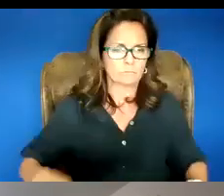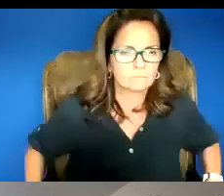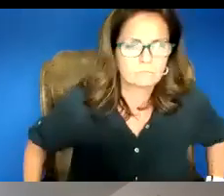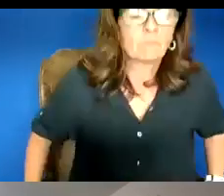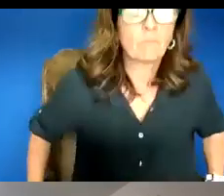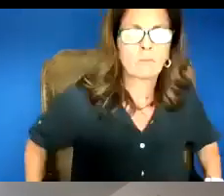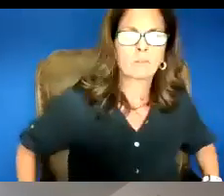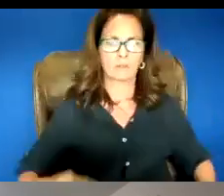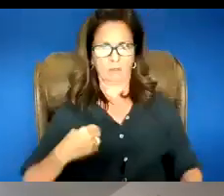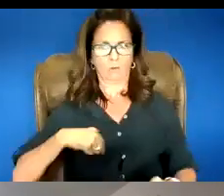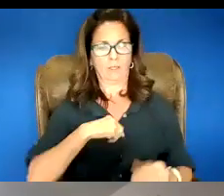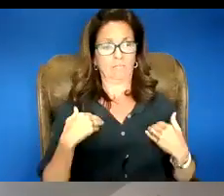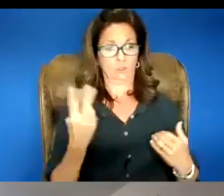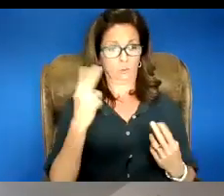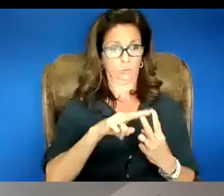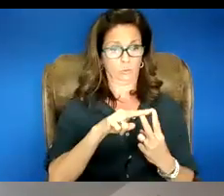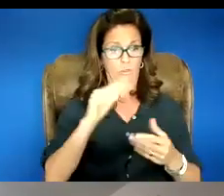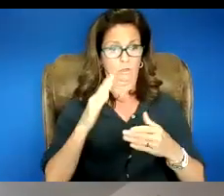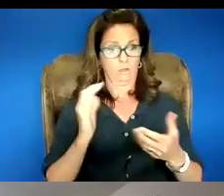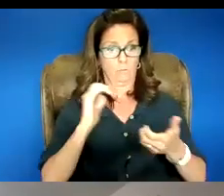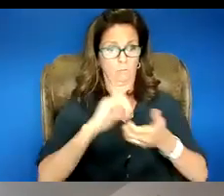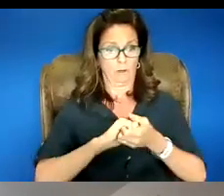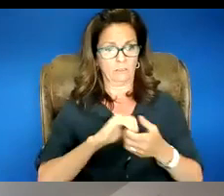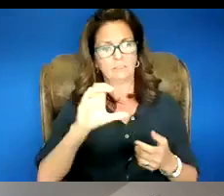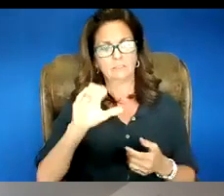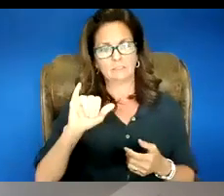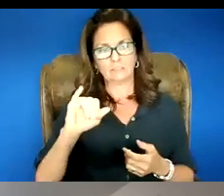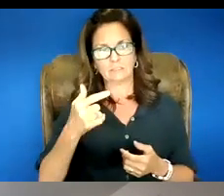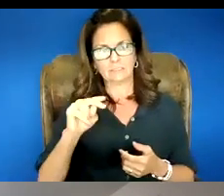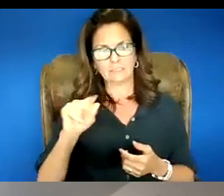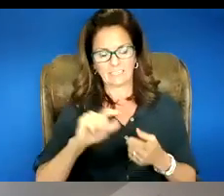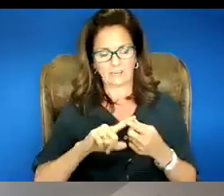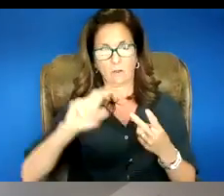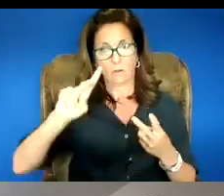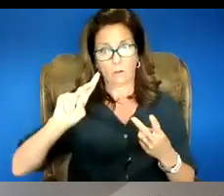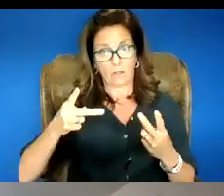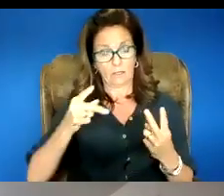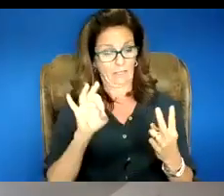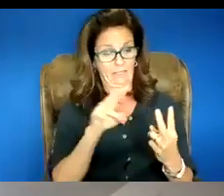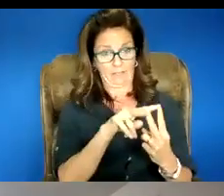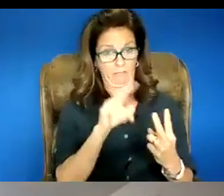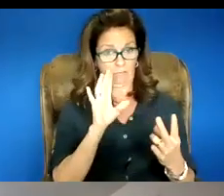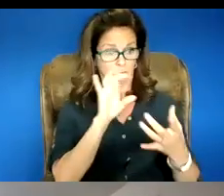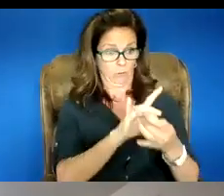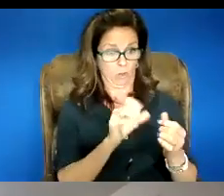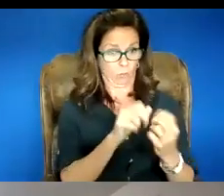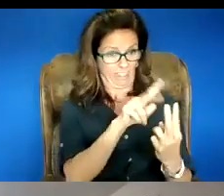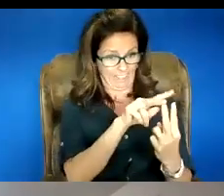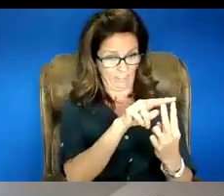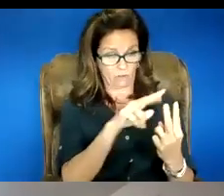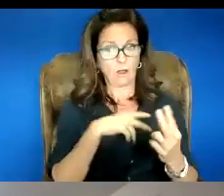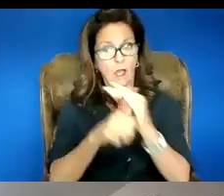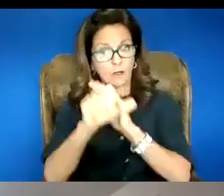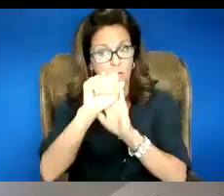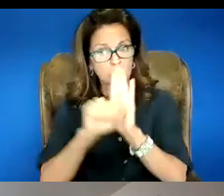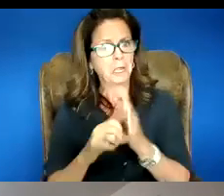our health plans. We have Cigna and we have Kaiser Permanente. So if you're in either of those plans through the state, and this